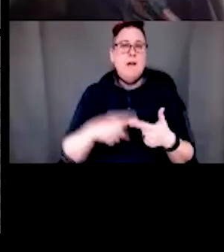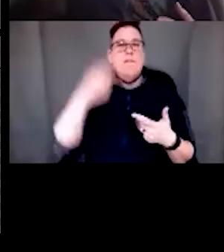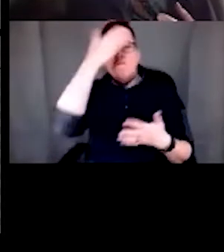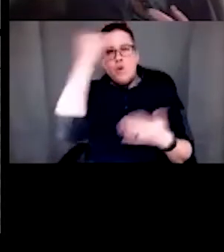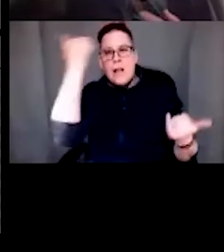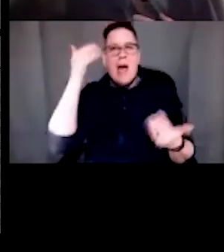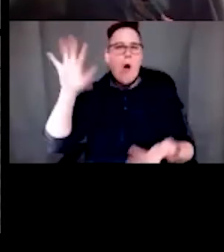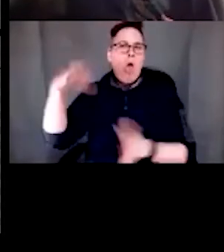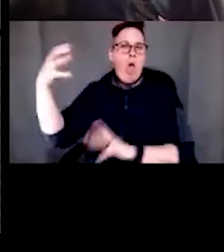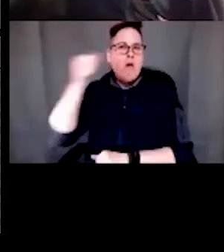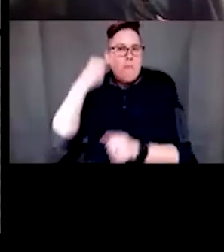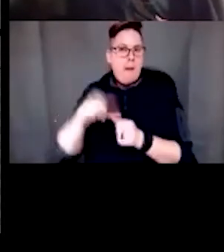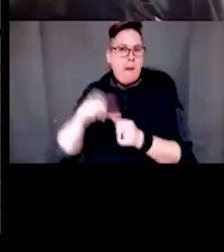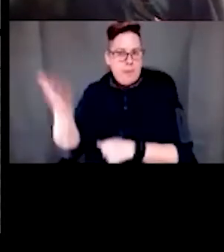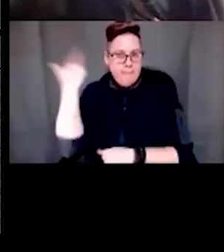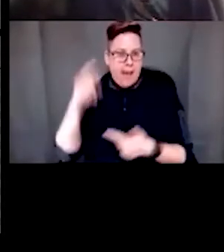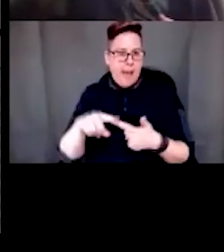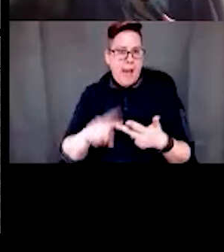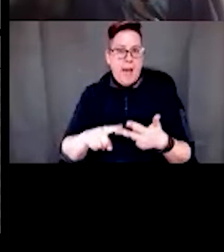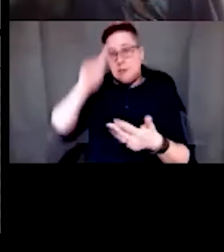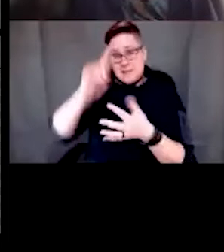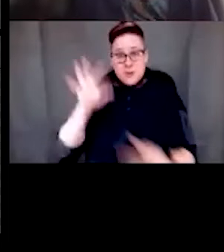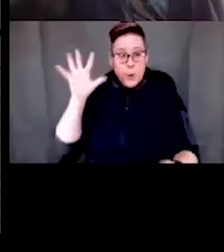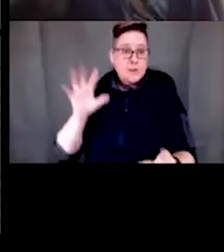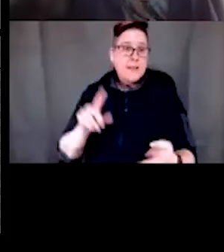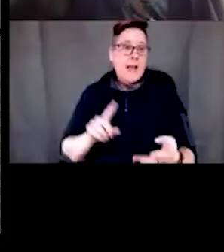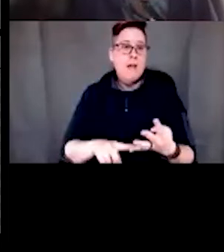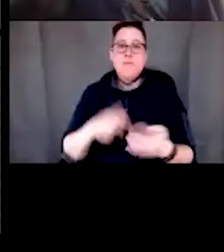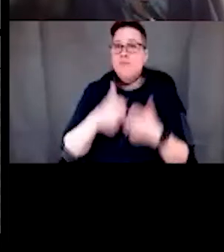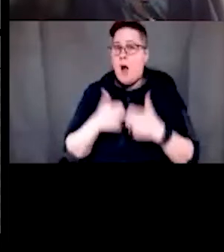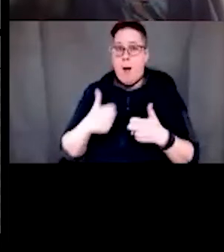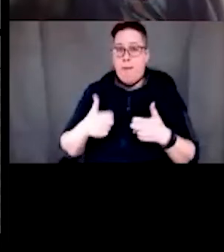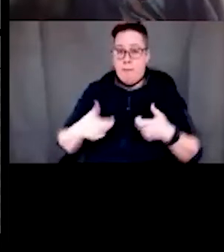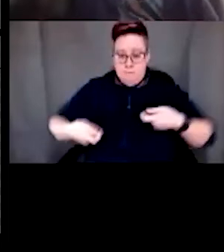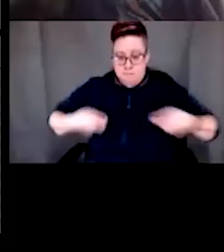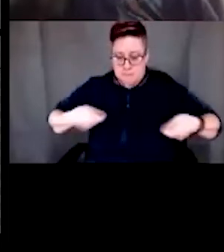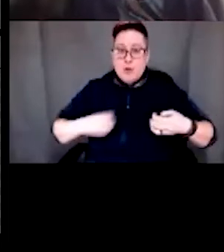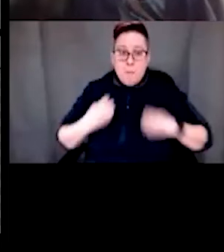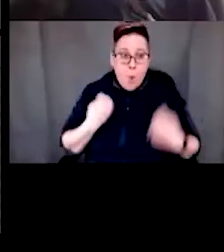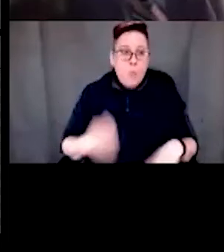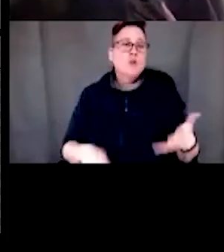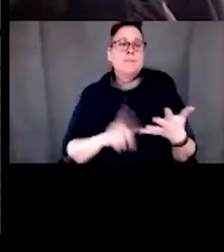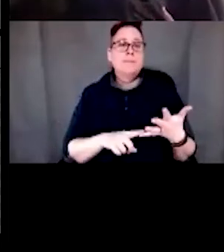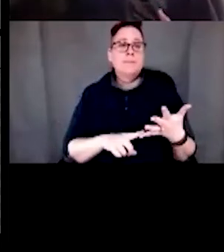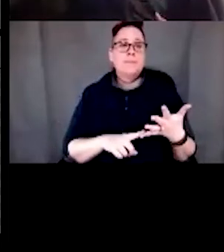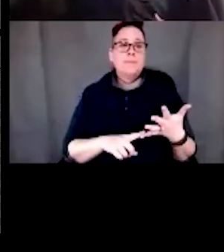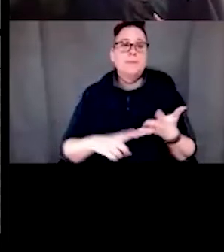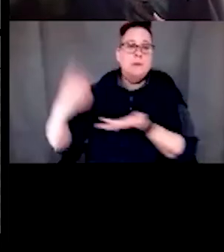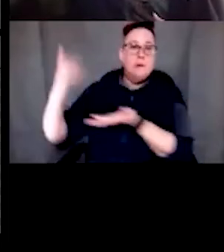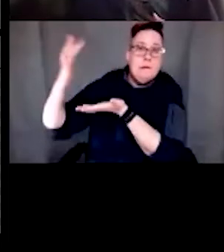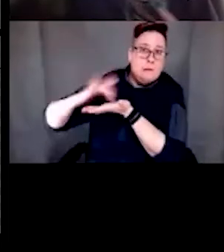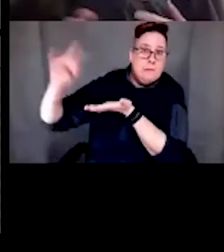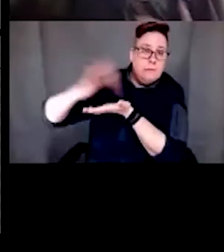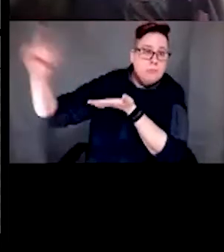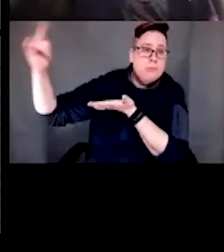of the past, dissociation, problematic emotional management, experience with abusive forms